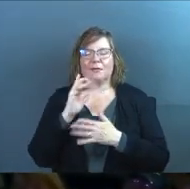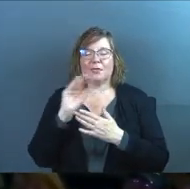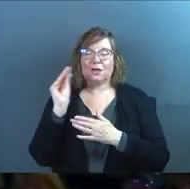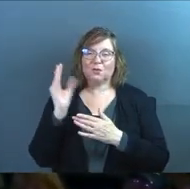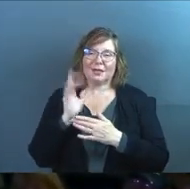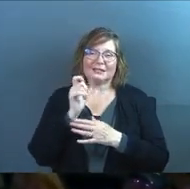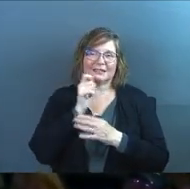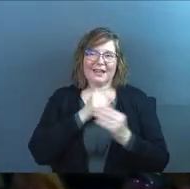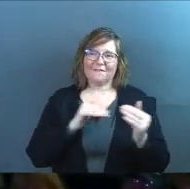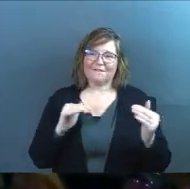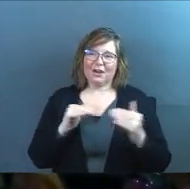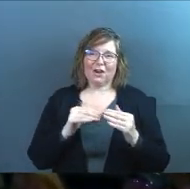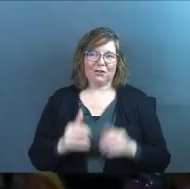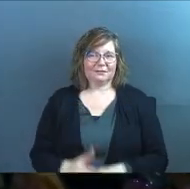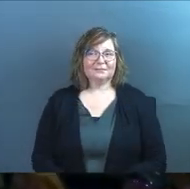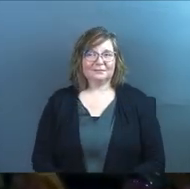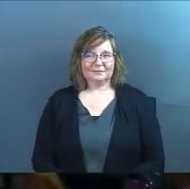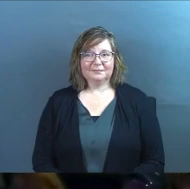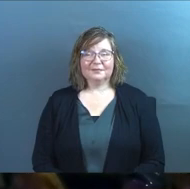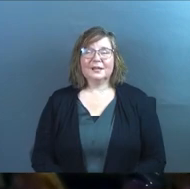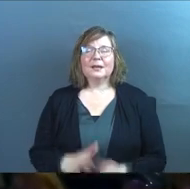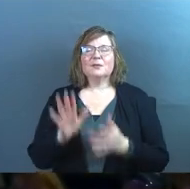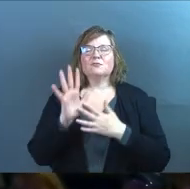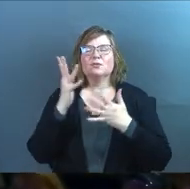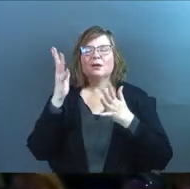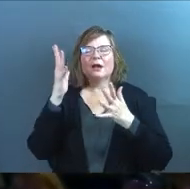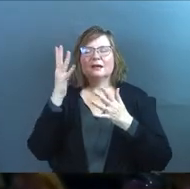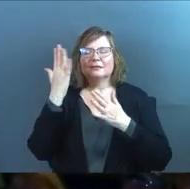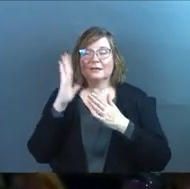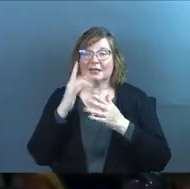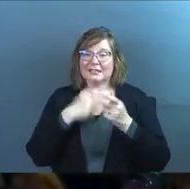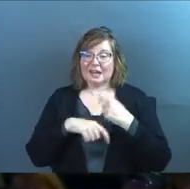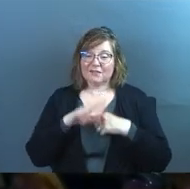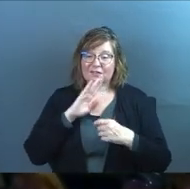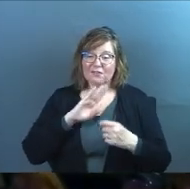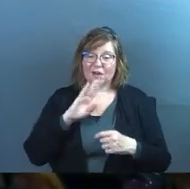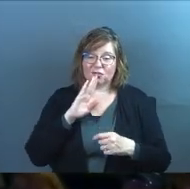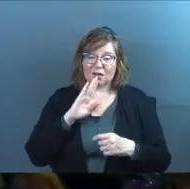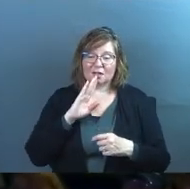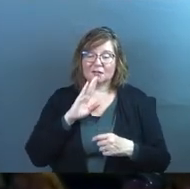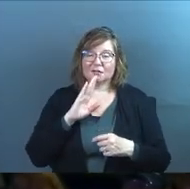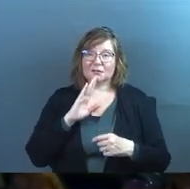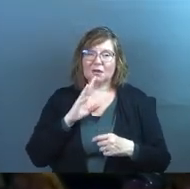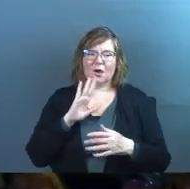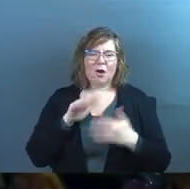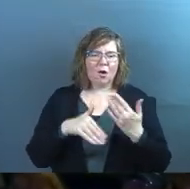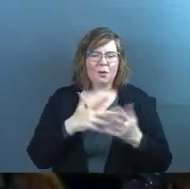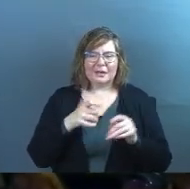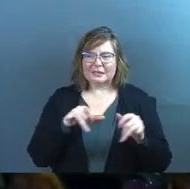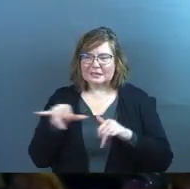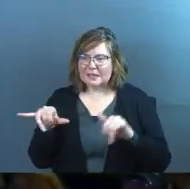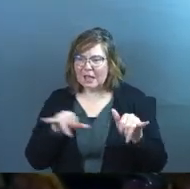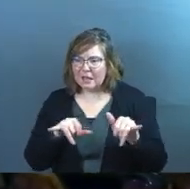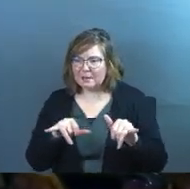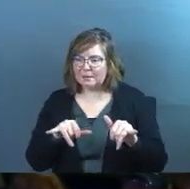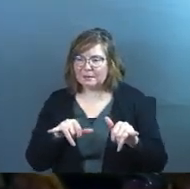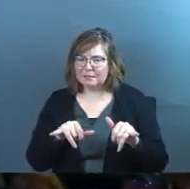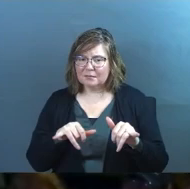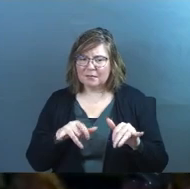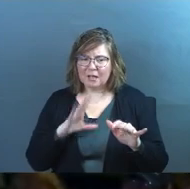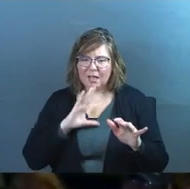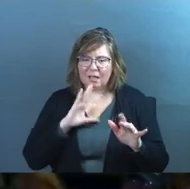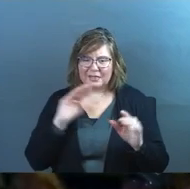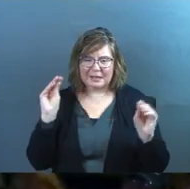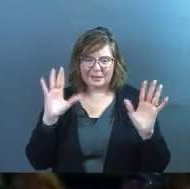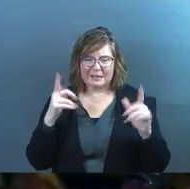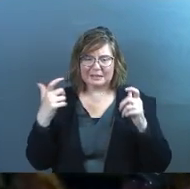that grace is not fair. Praise God. Instead of getting frustrated and saying, wait, we all get the same? We all get